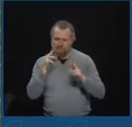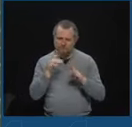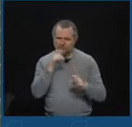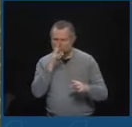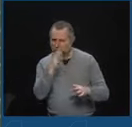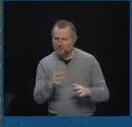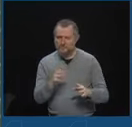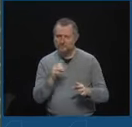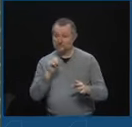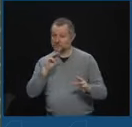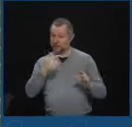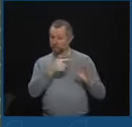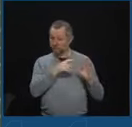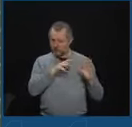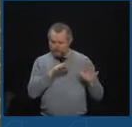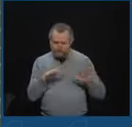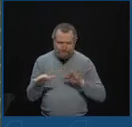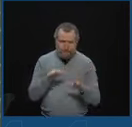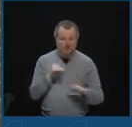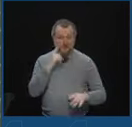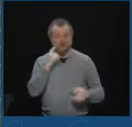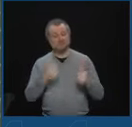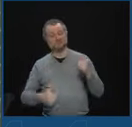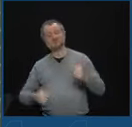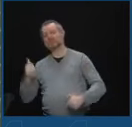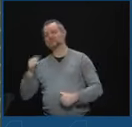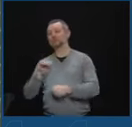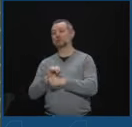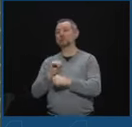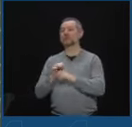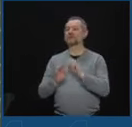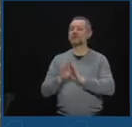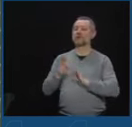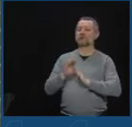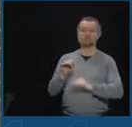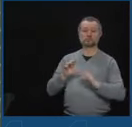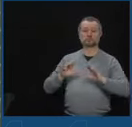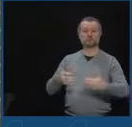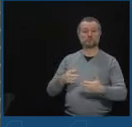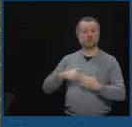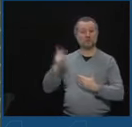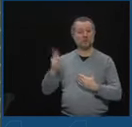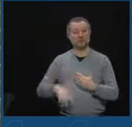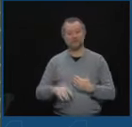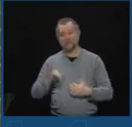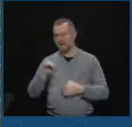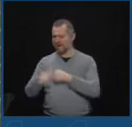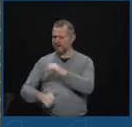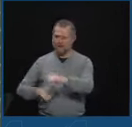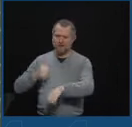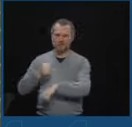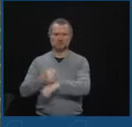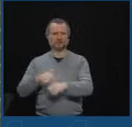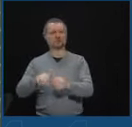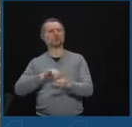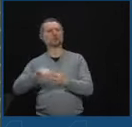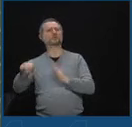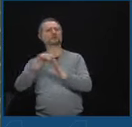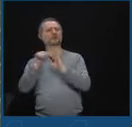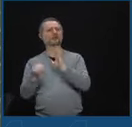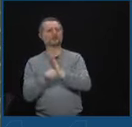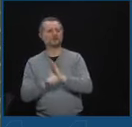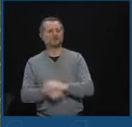of the biggest workforce development programs, I think, that is existing in New York State. We